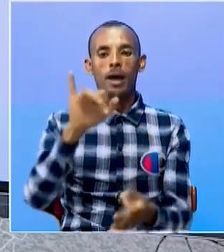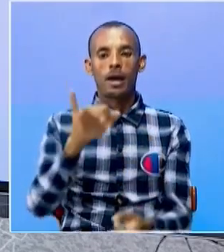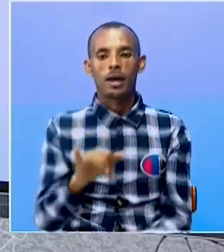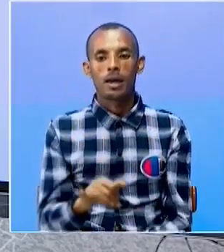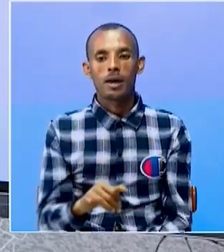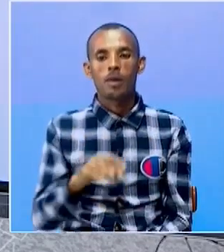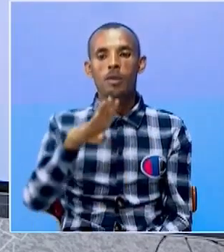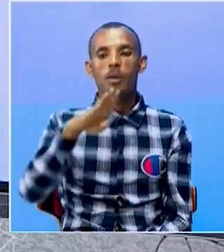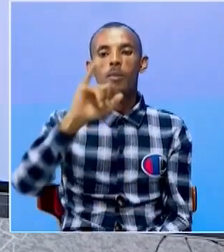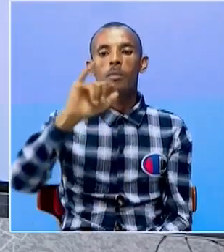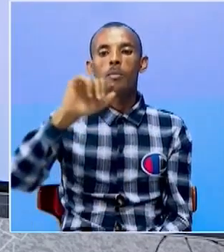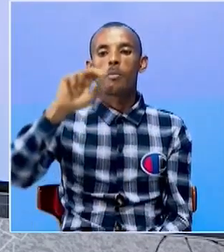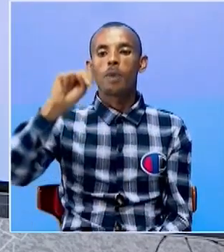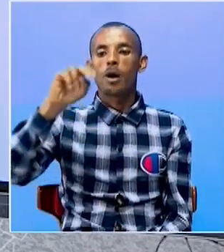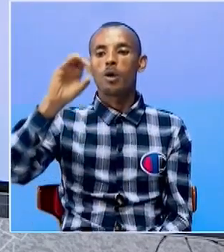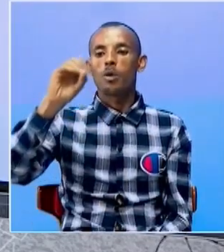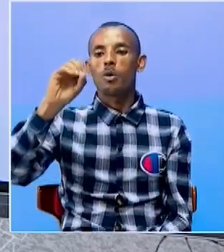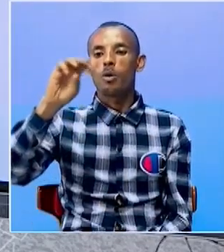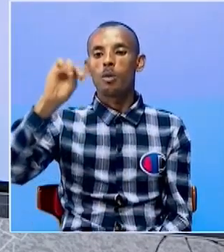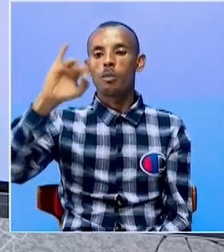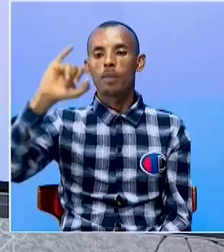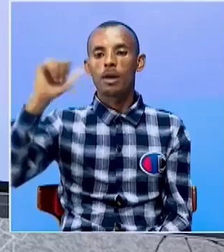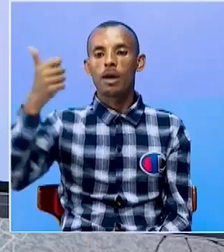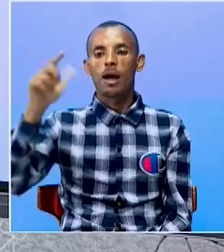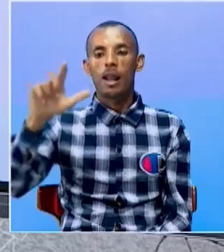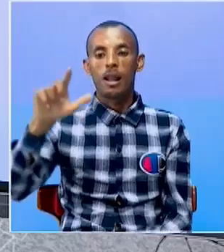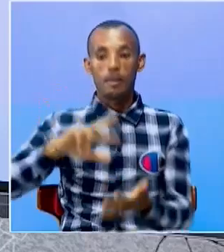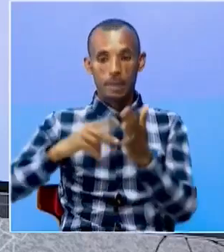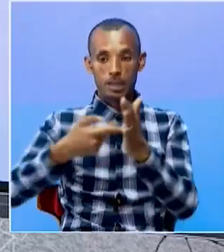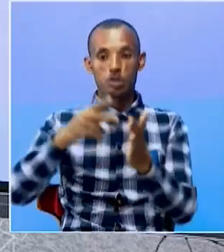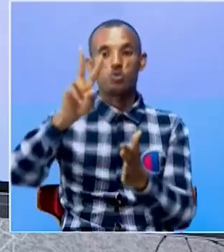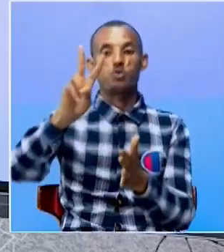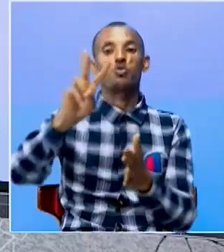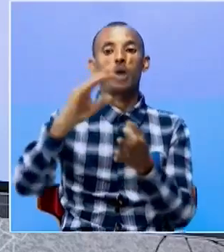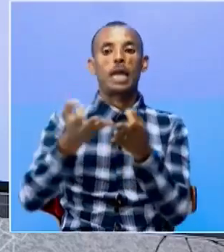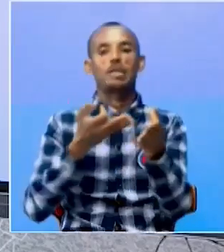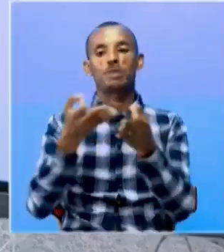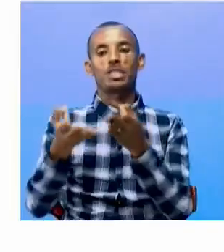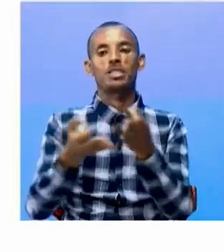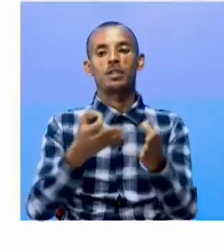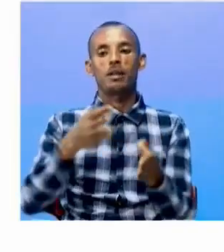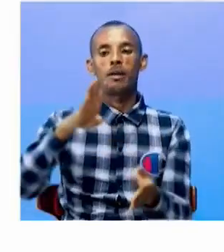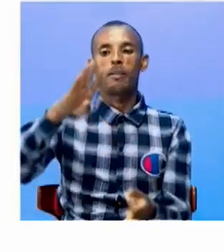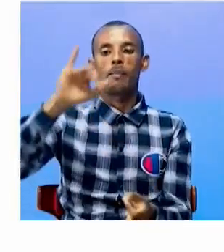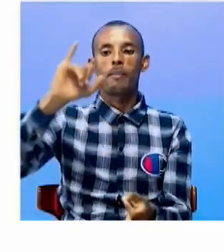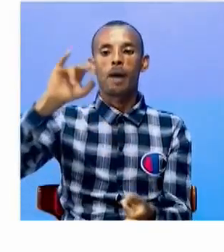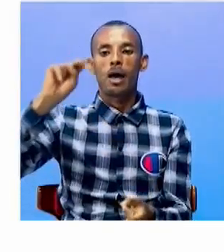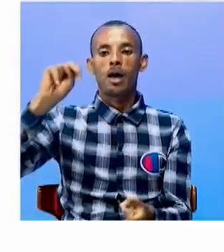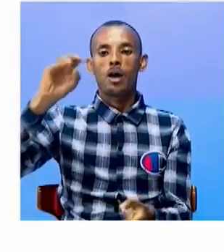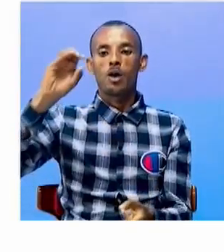call binomial. It contains two terms, so this algebraic expression is binomial.